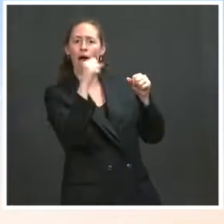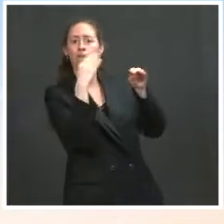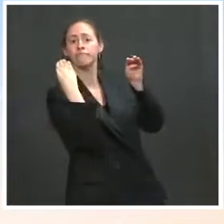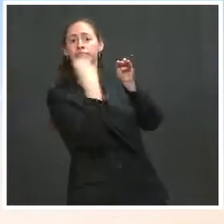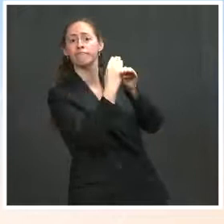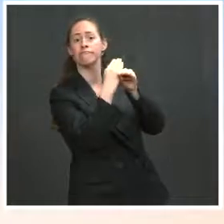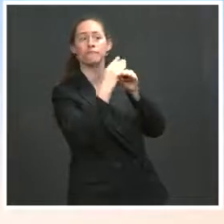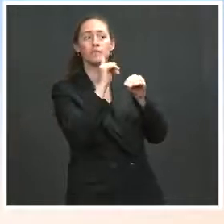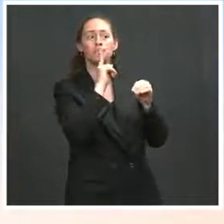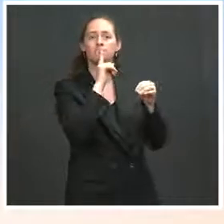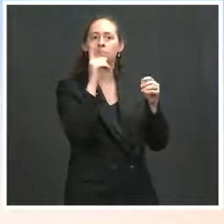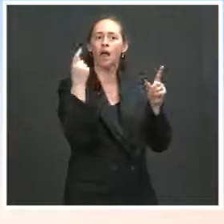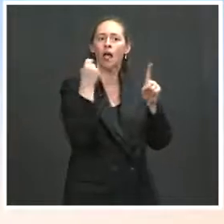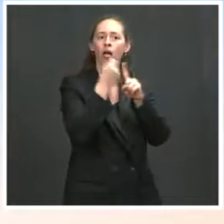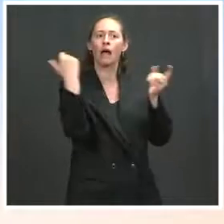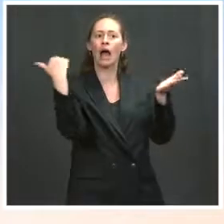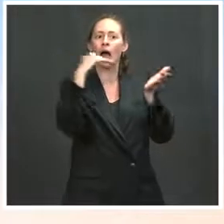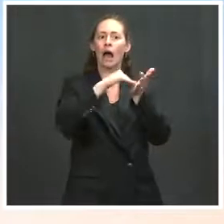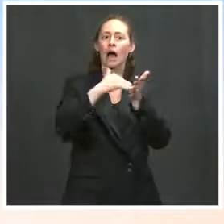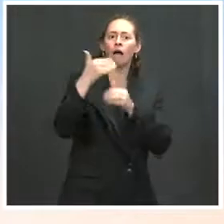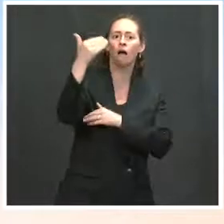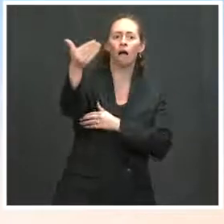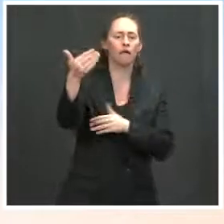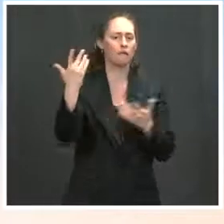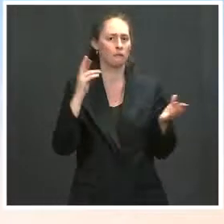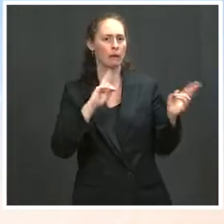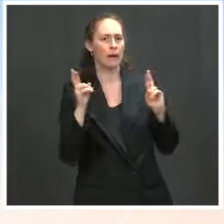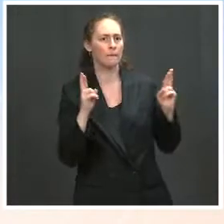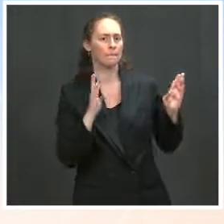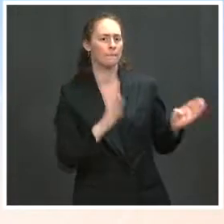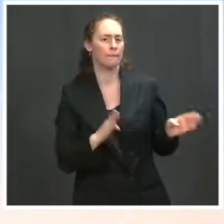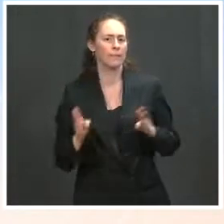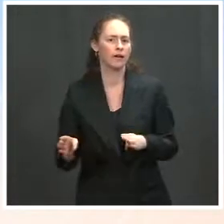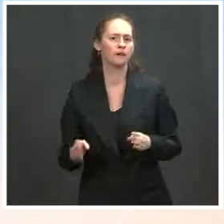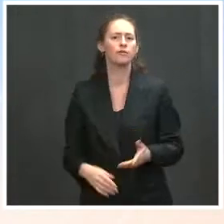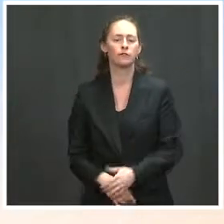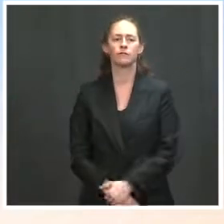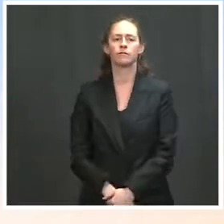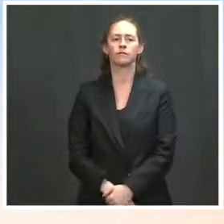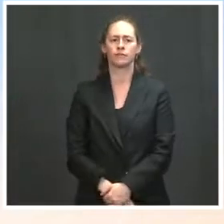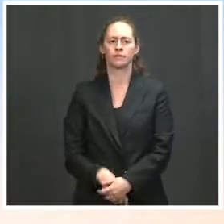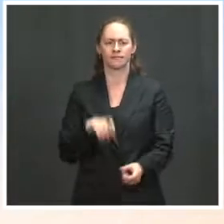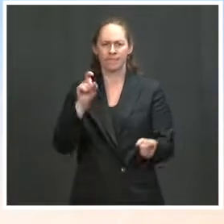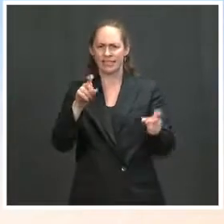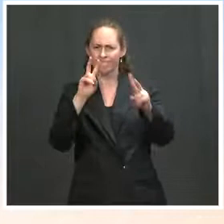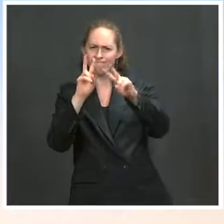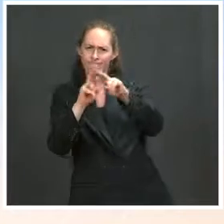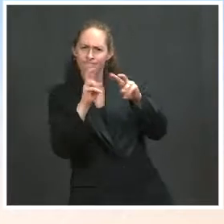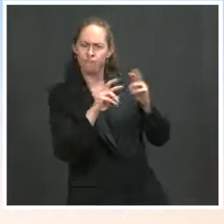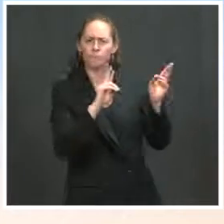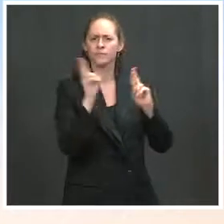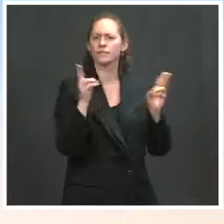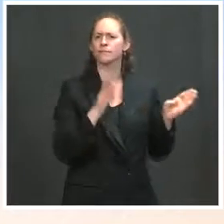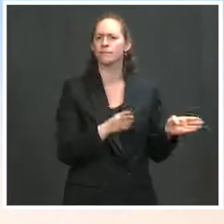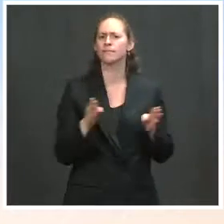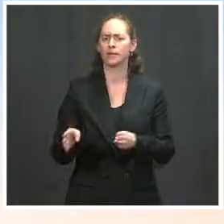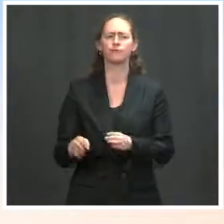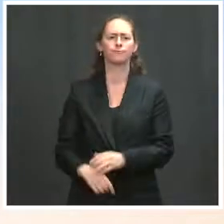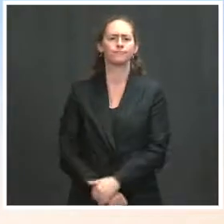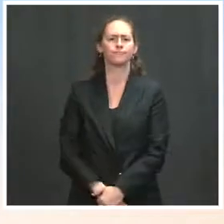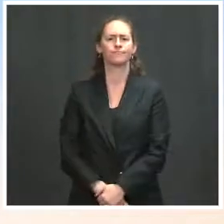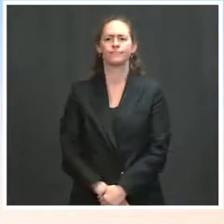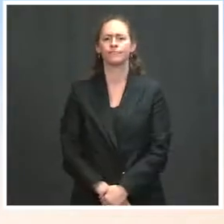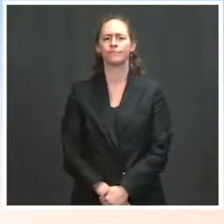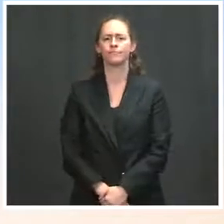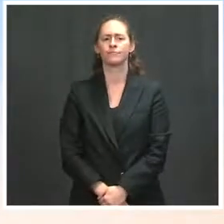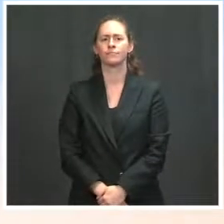next pandemic. And so that is the focus of this announcement that we put out this morning. The president put out this morning. When it